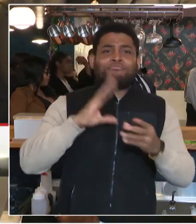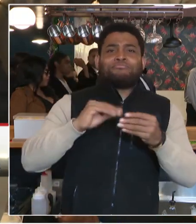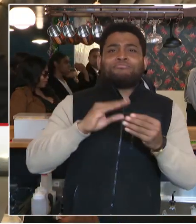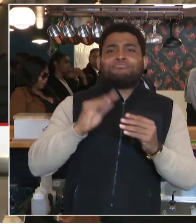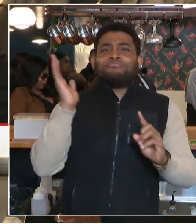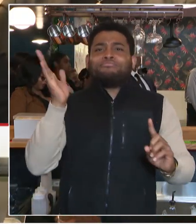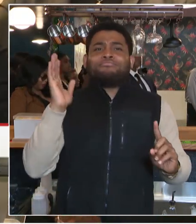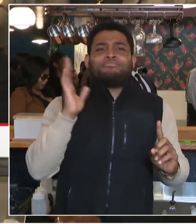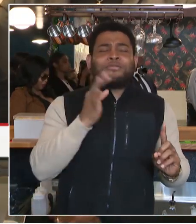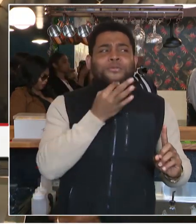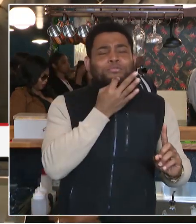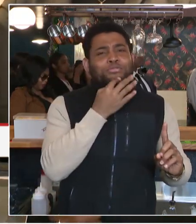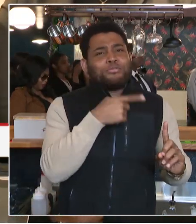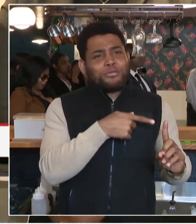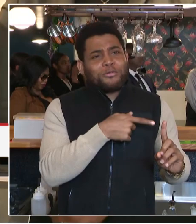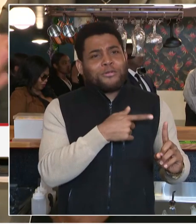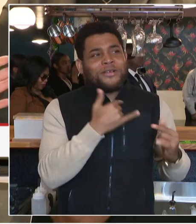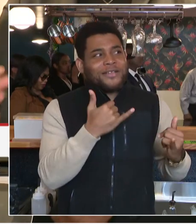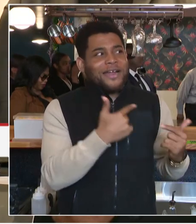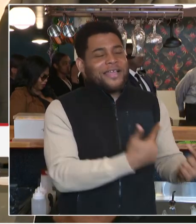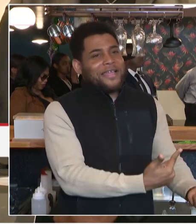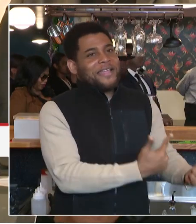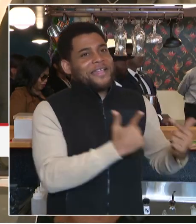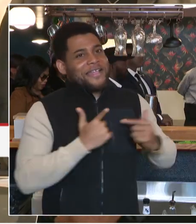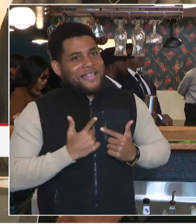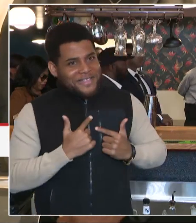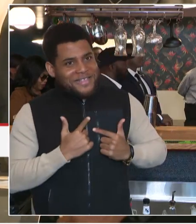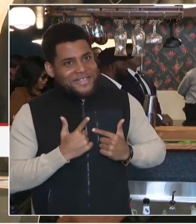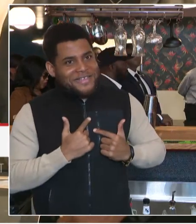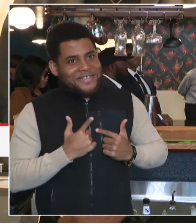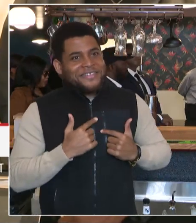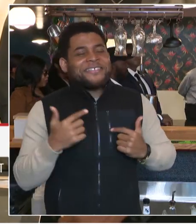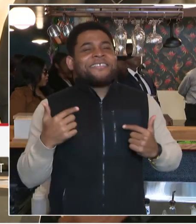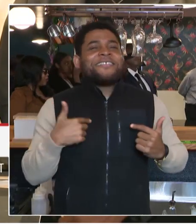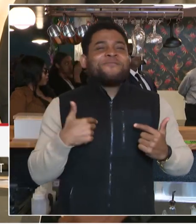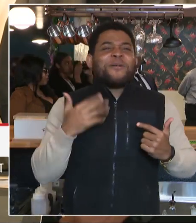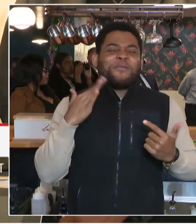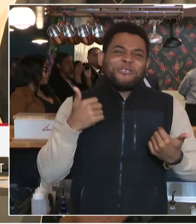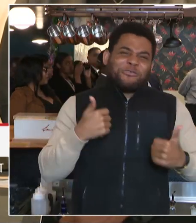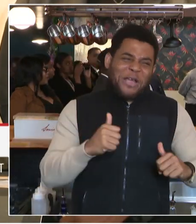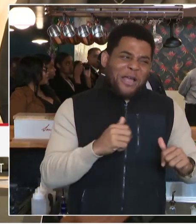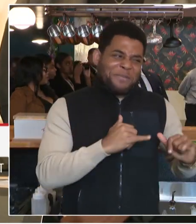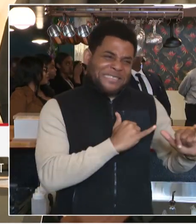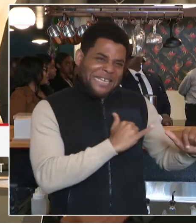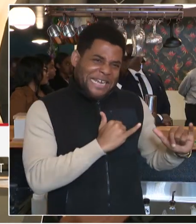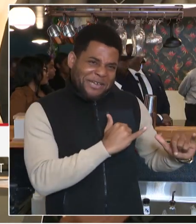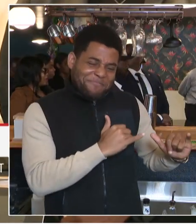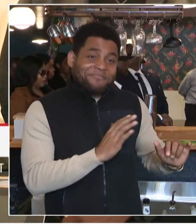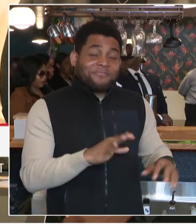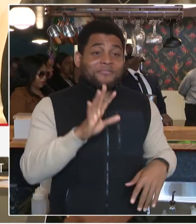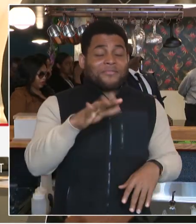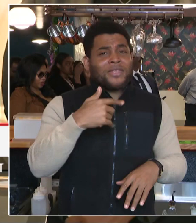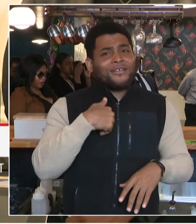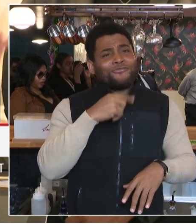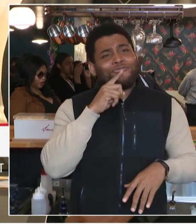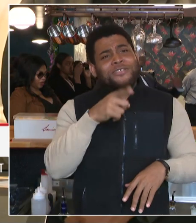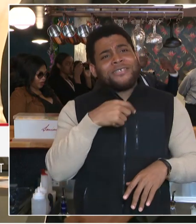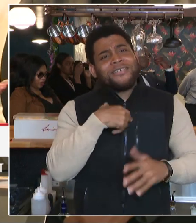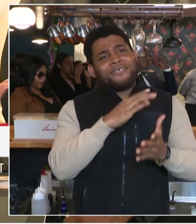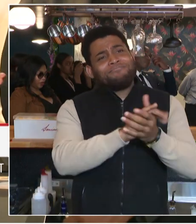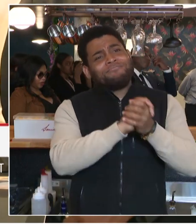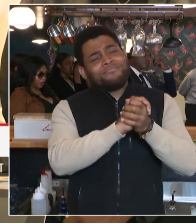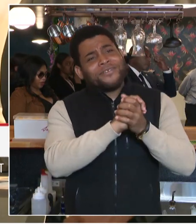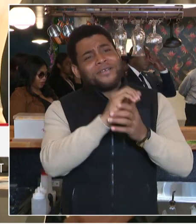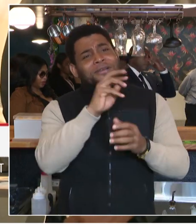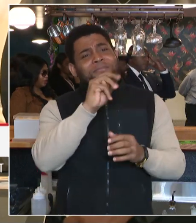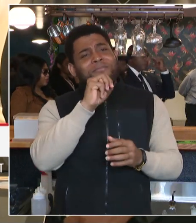keep the energy level up. I just want to say congratulations on Miss Toya's. What a great blessing to have a restaurant